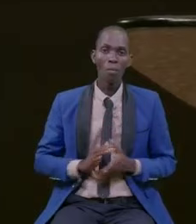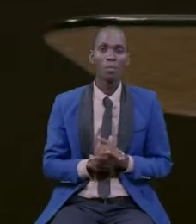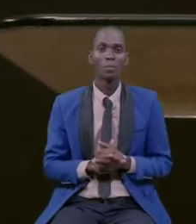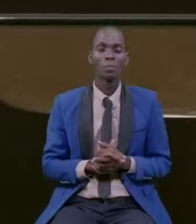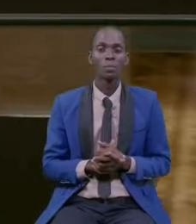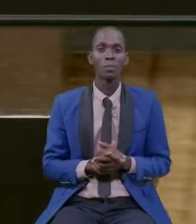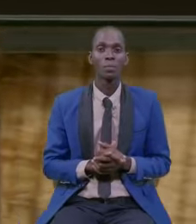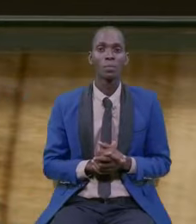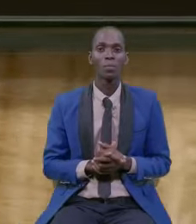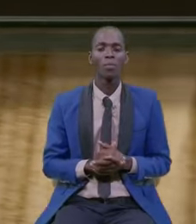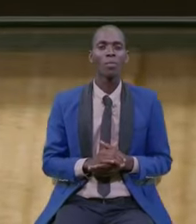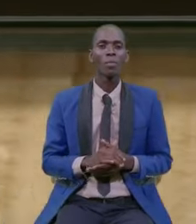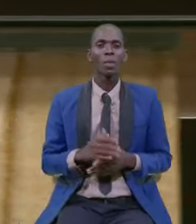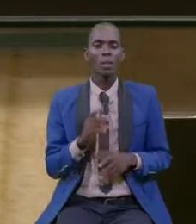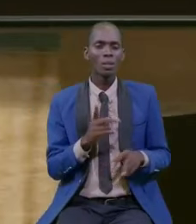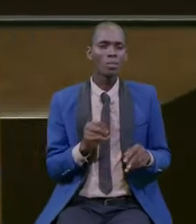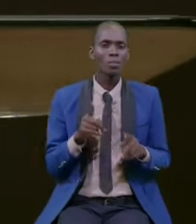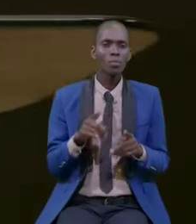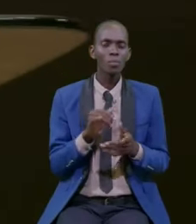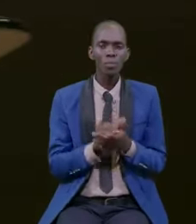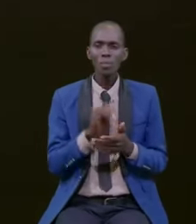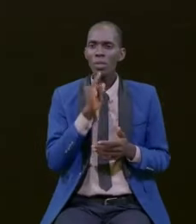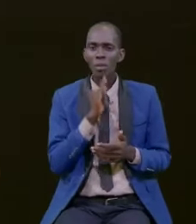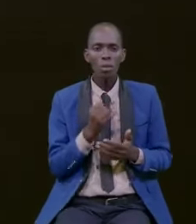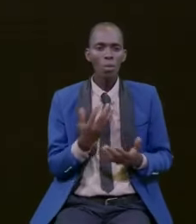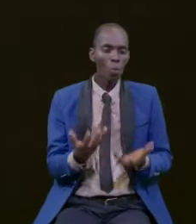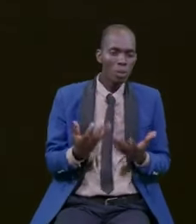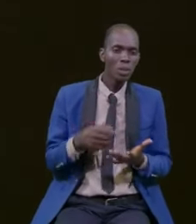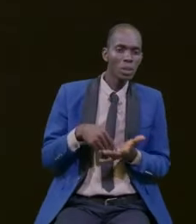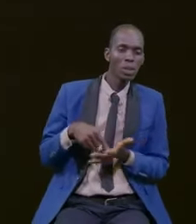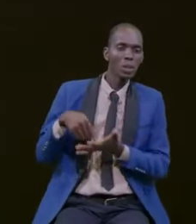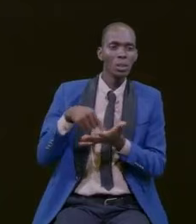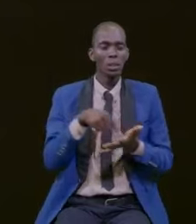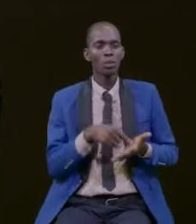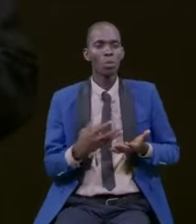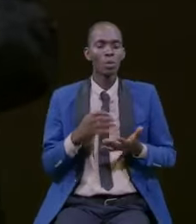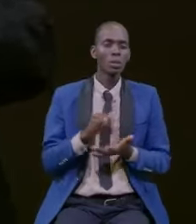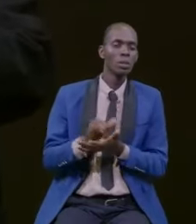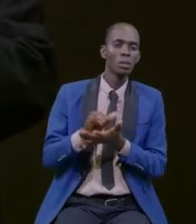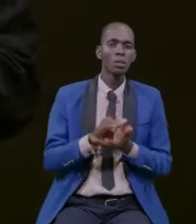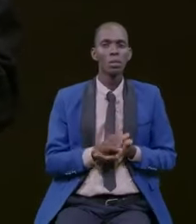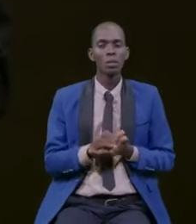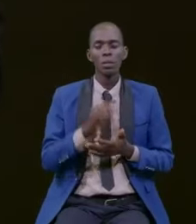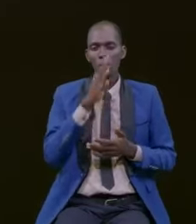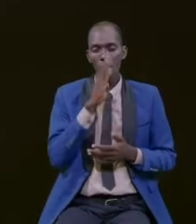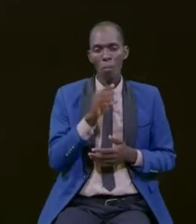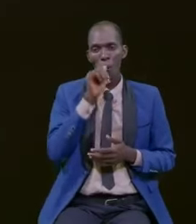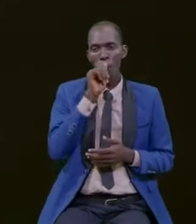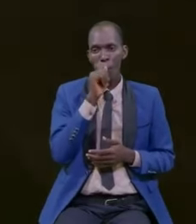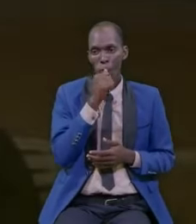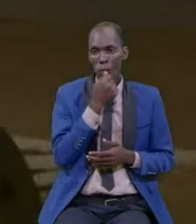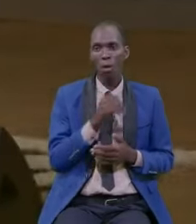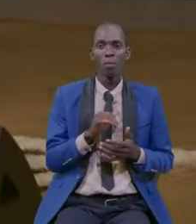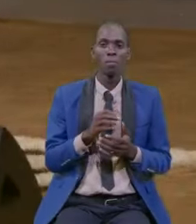heart anxious anxious anxious I want this I want this I want that but still watch